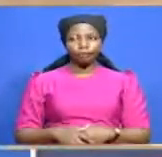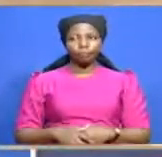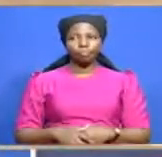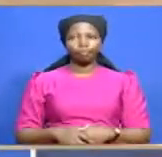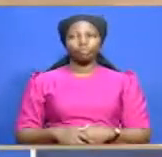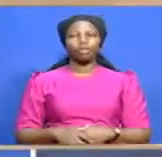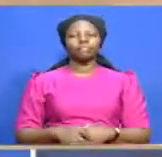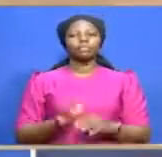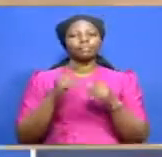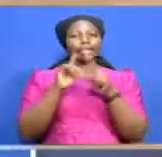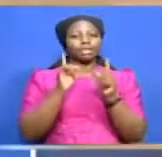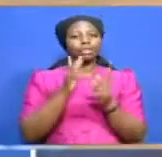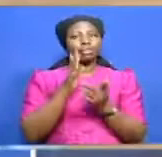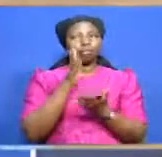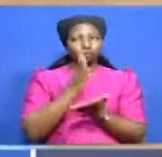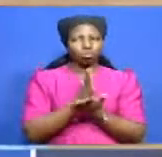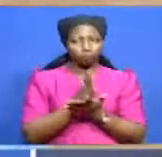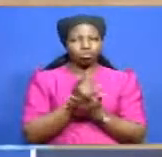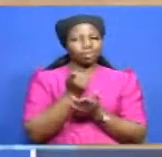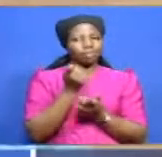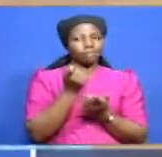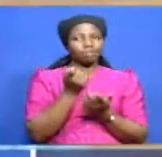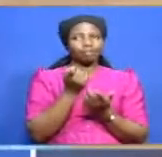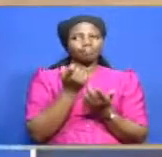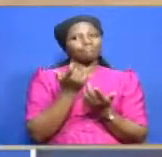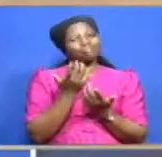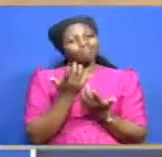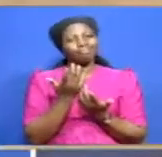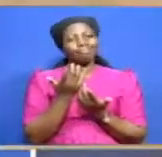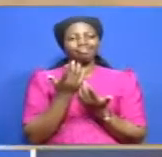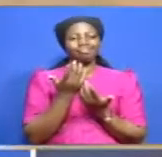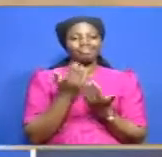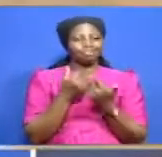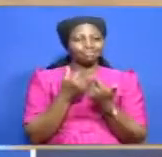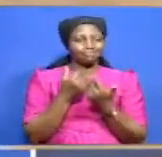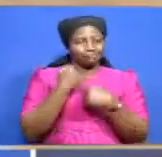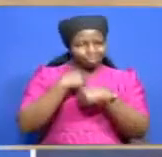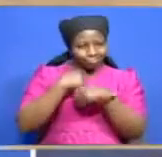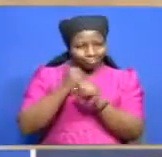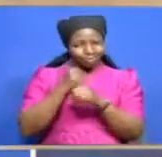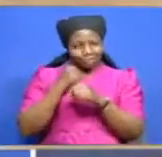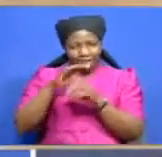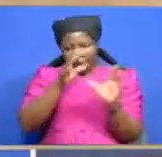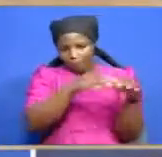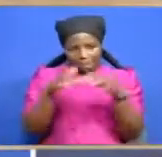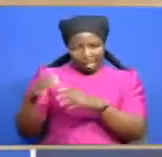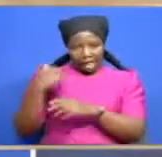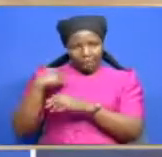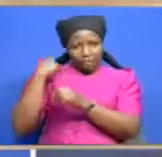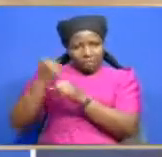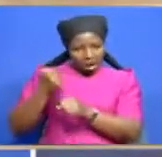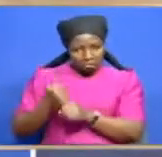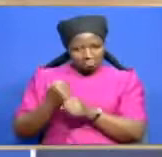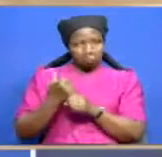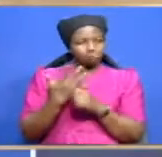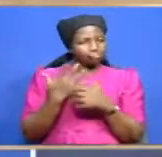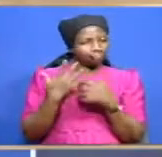Though significant compromises have been made by the parties, we must admit that a number of important